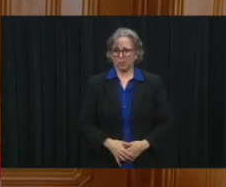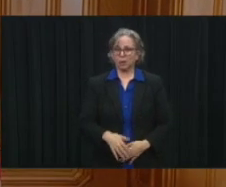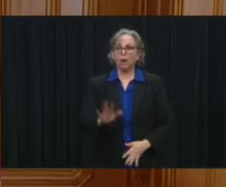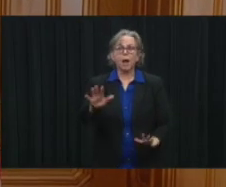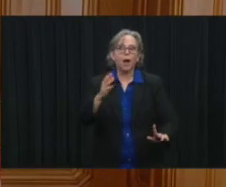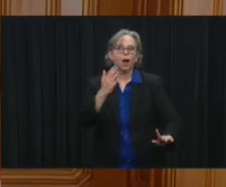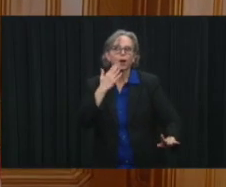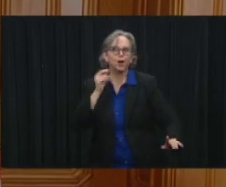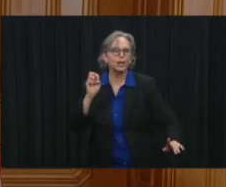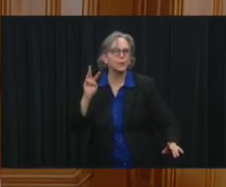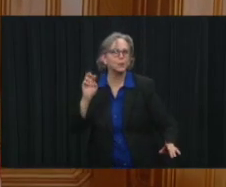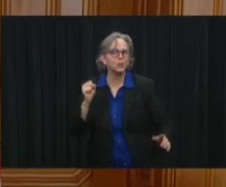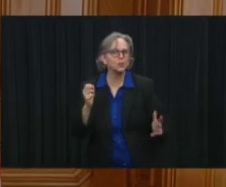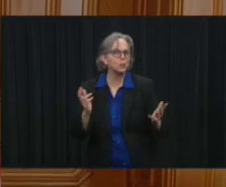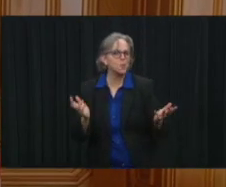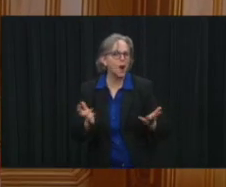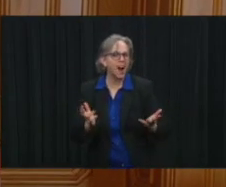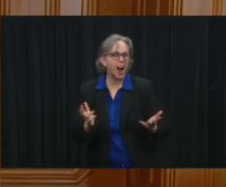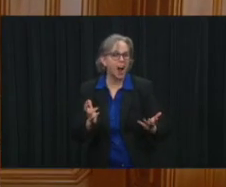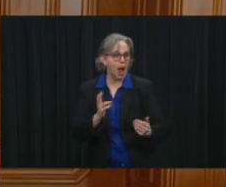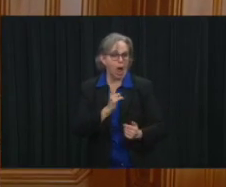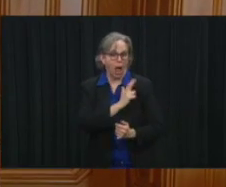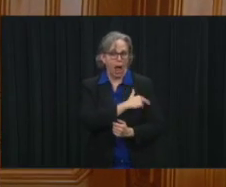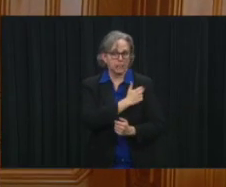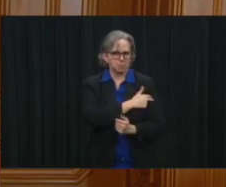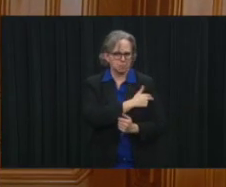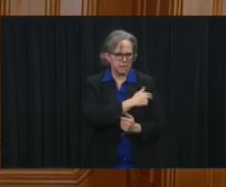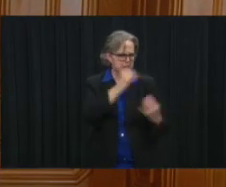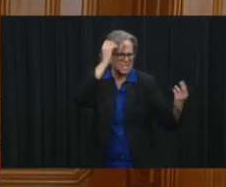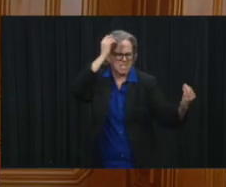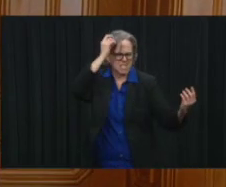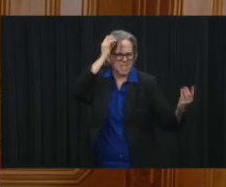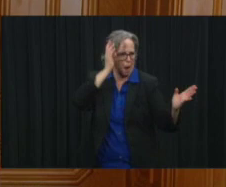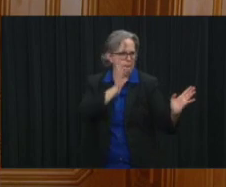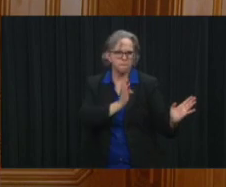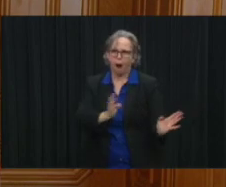planning for this, and beginning to move forward.